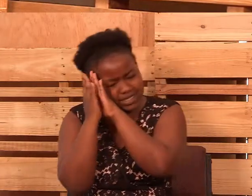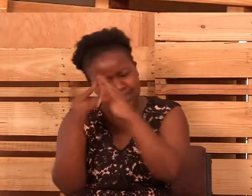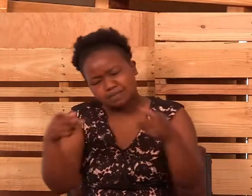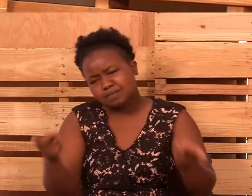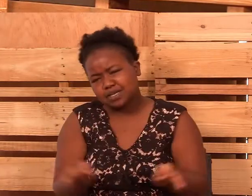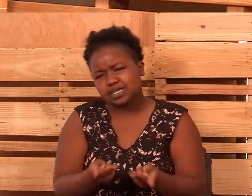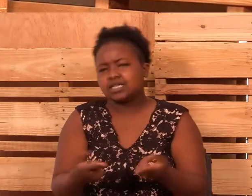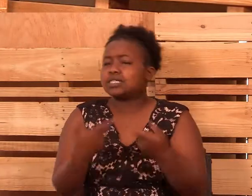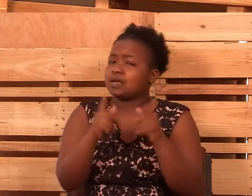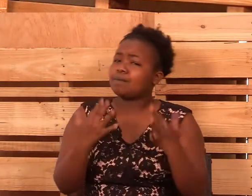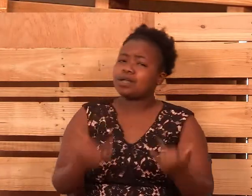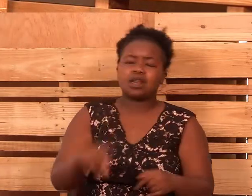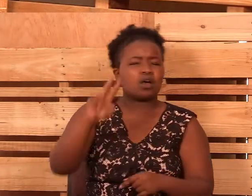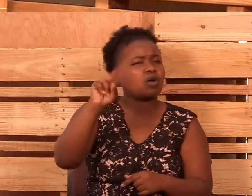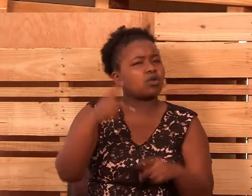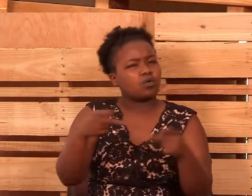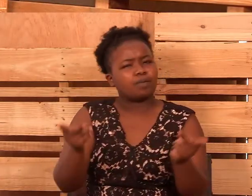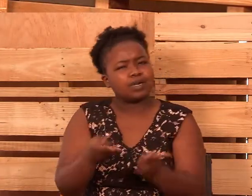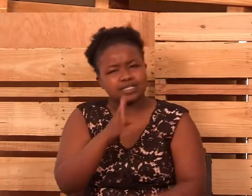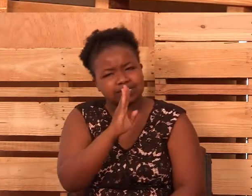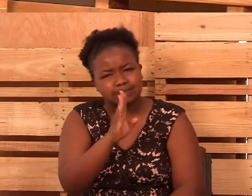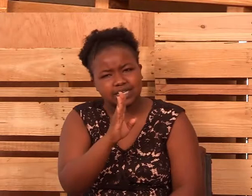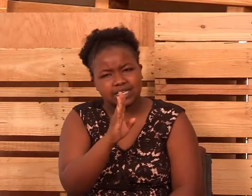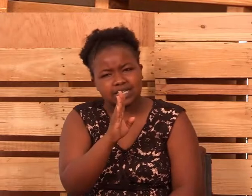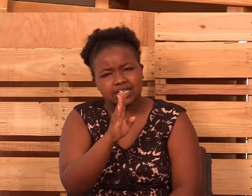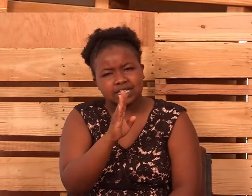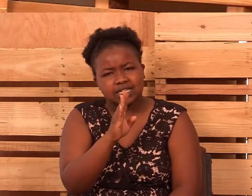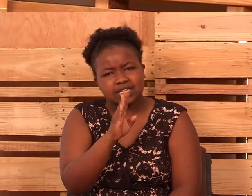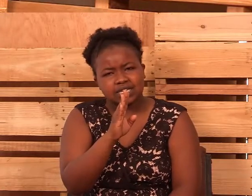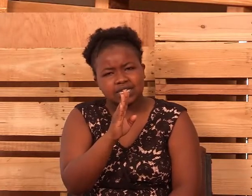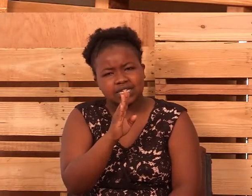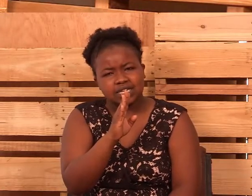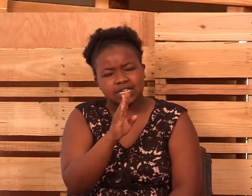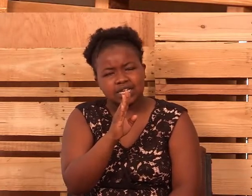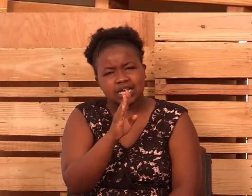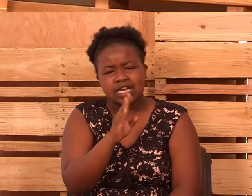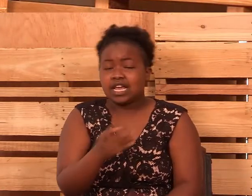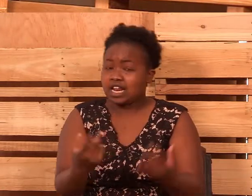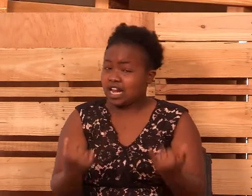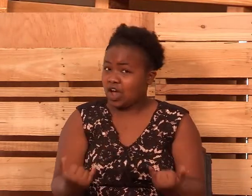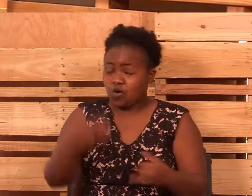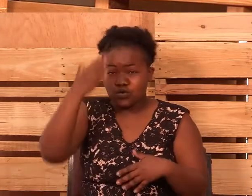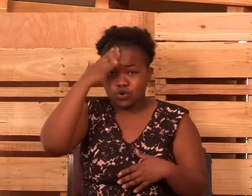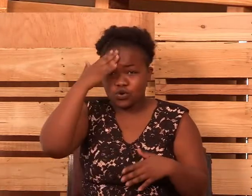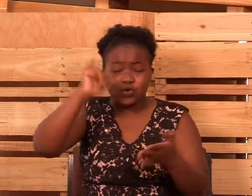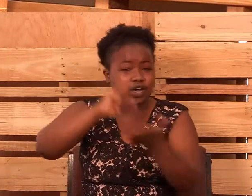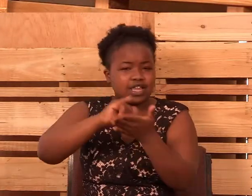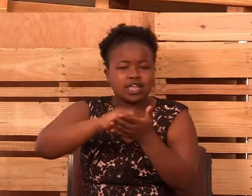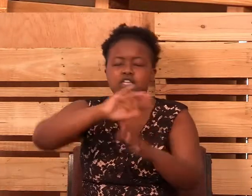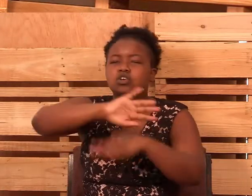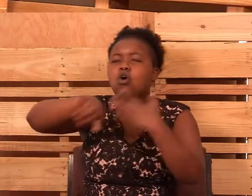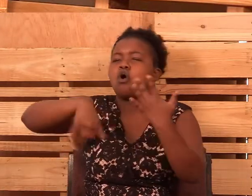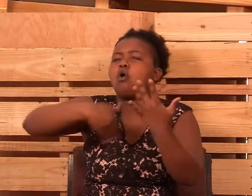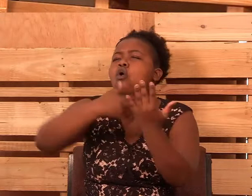full. And they continued going until they realized there's no place. Every hotel was full because